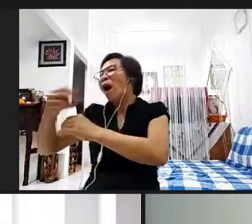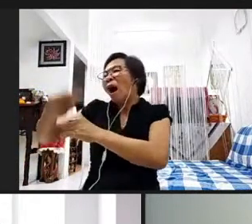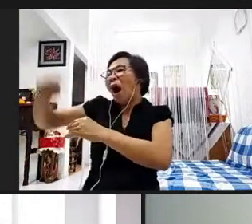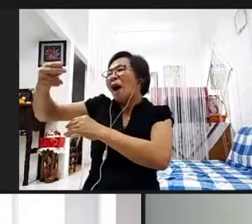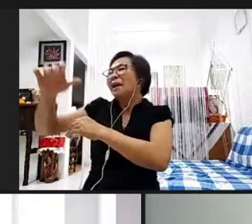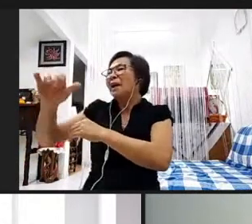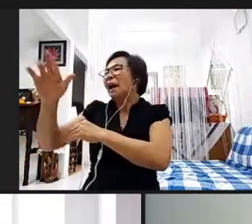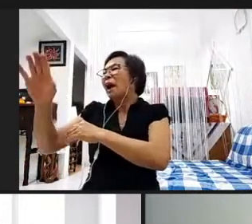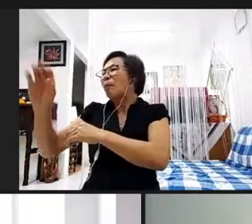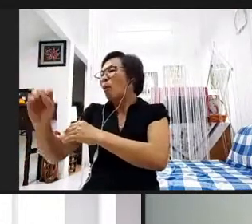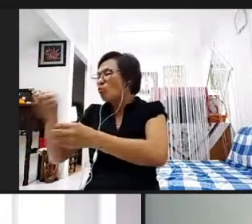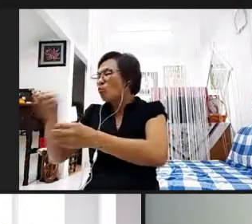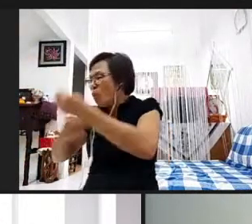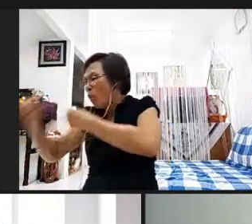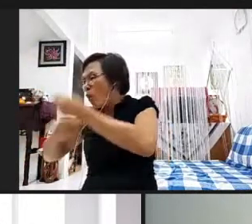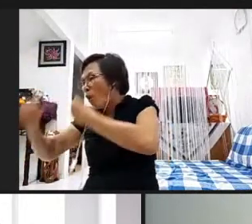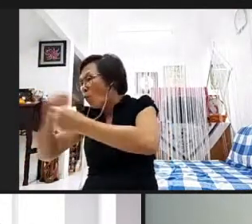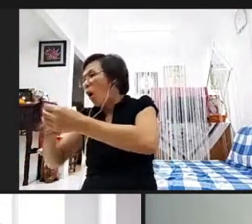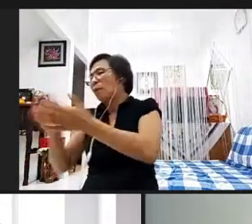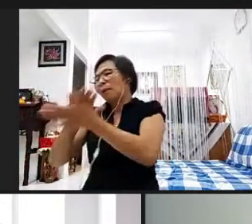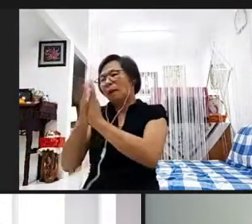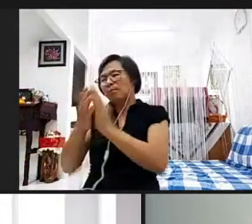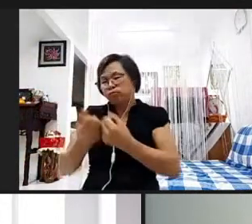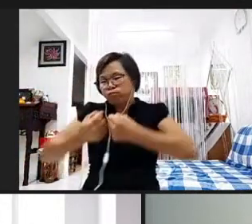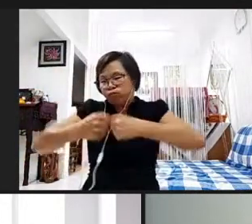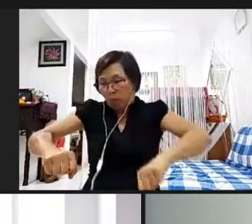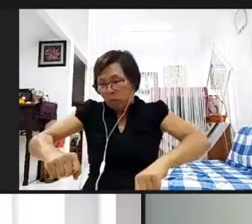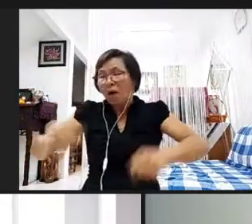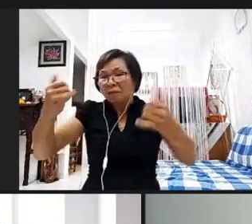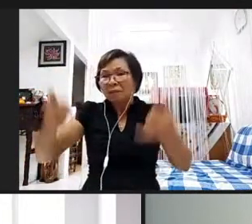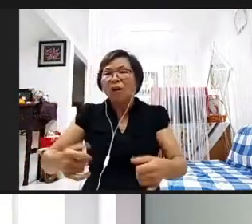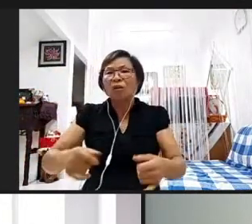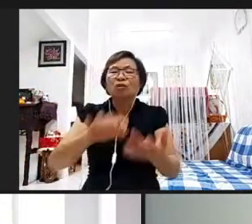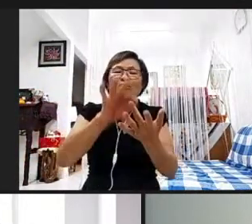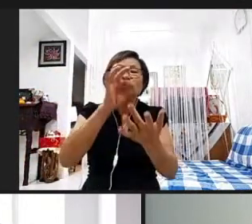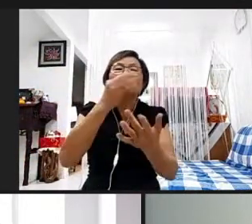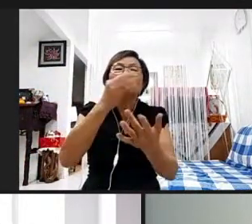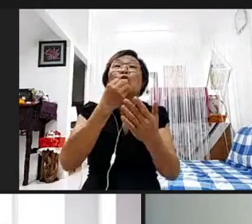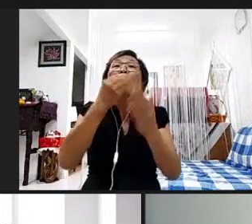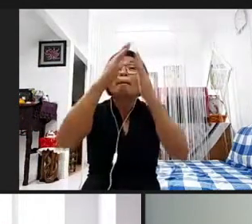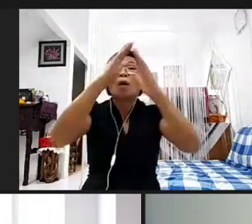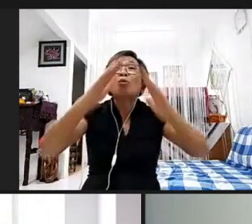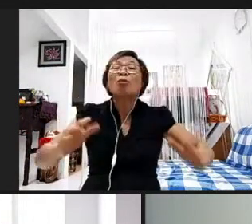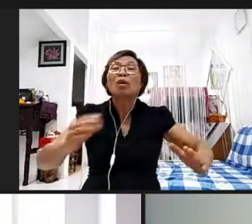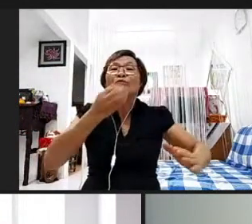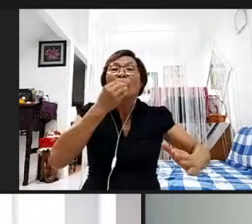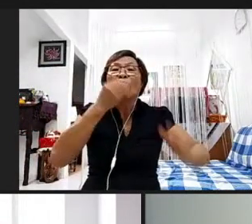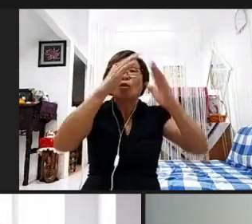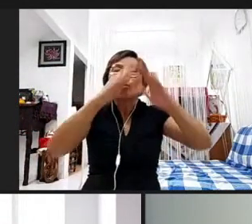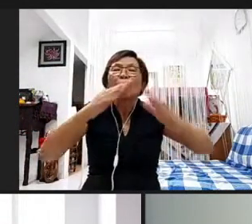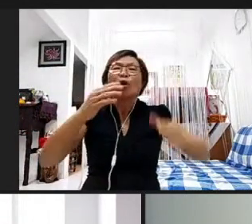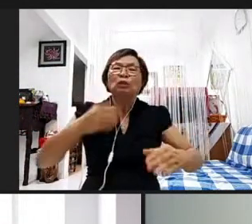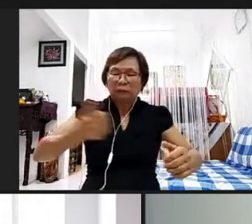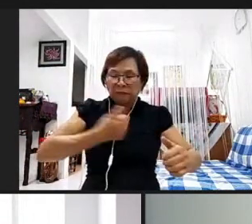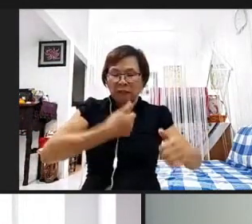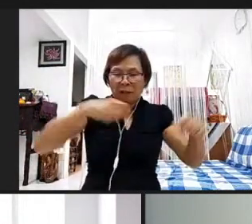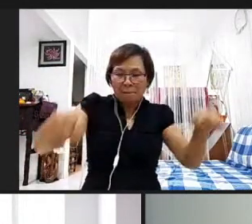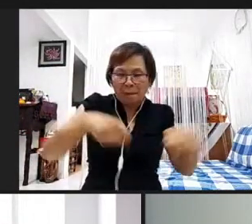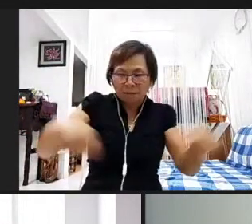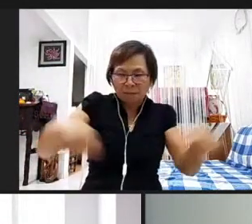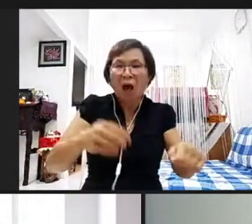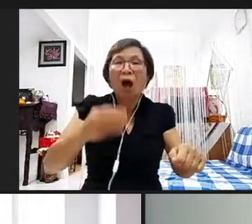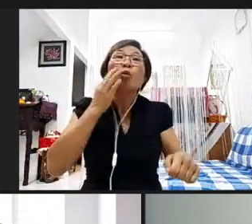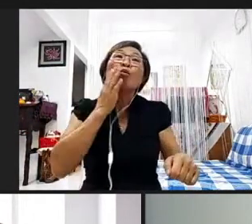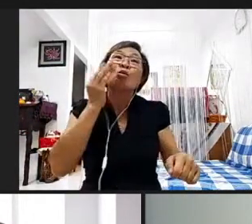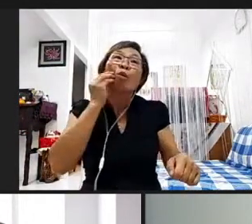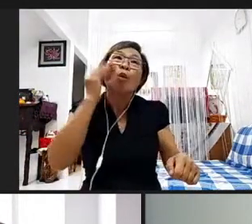diet, you become obese. And once you choose to eat at home with home cooked food, and then